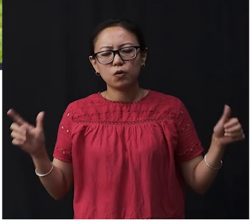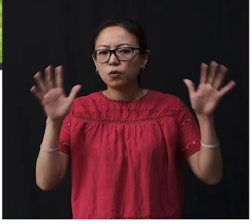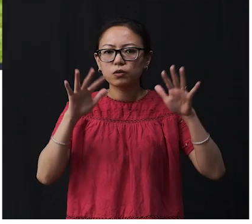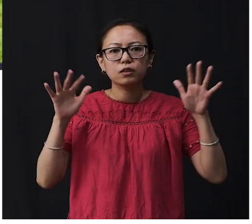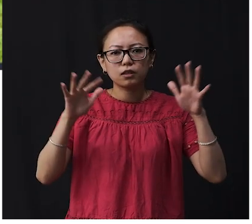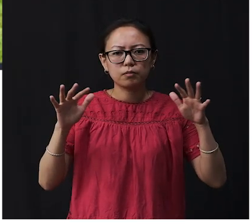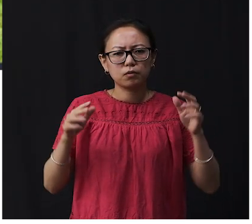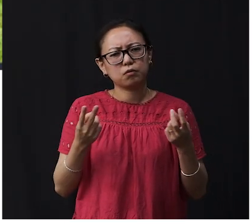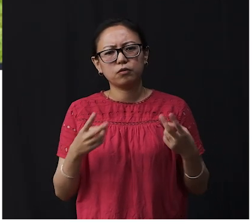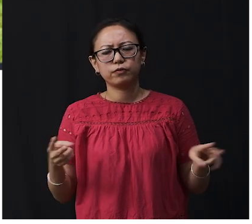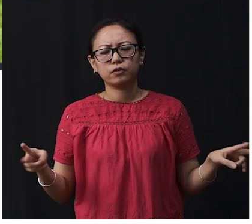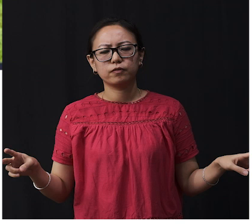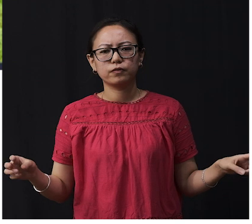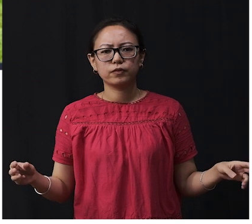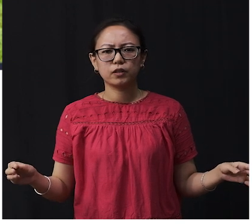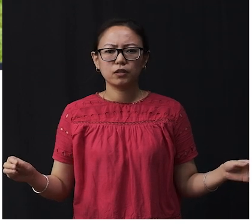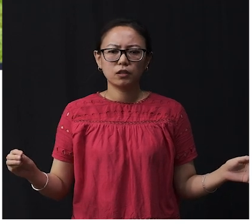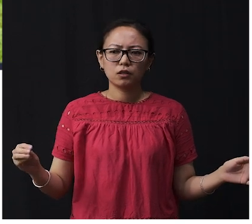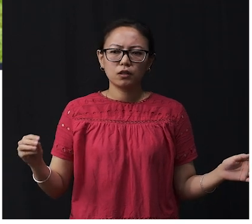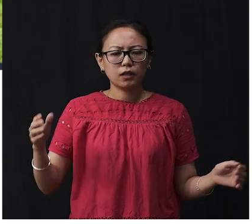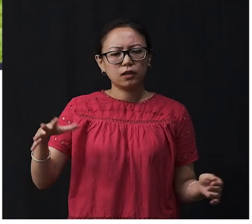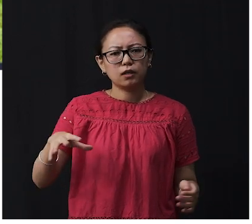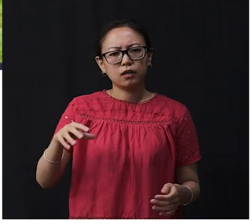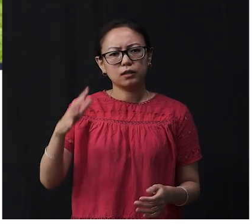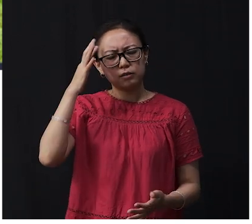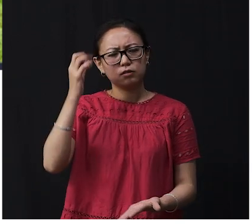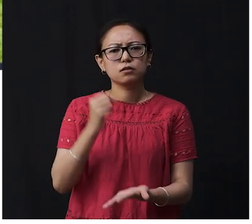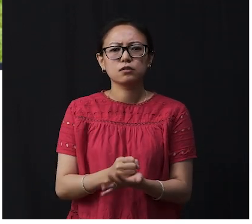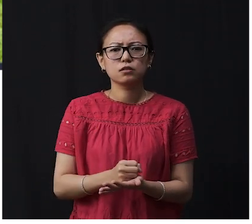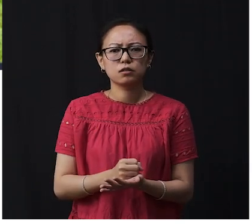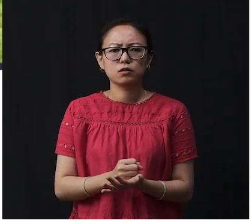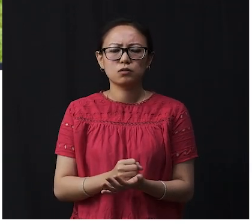they all decided to gather together and then